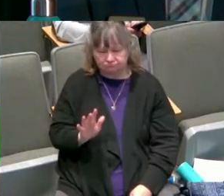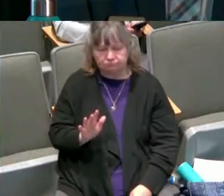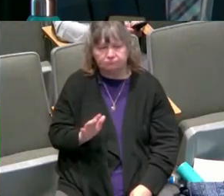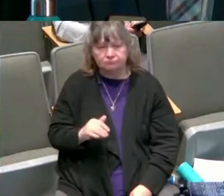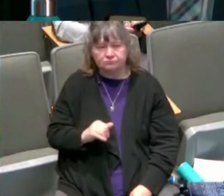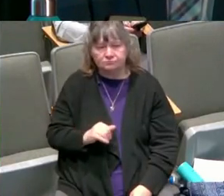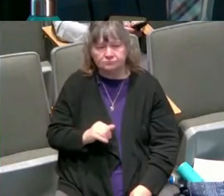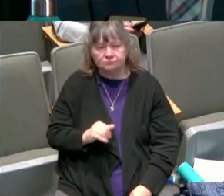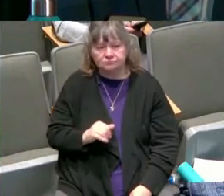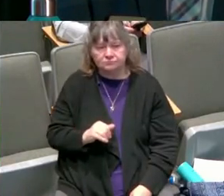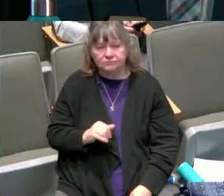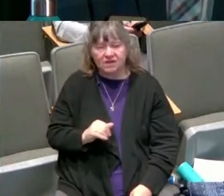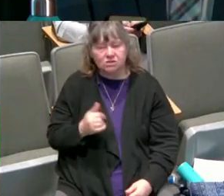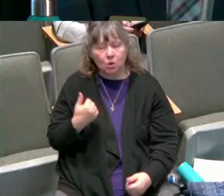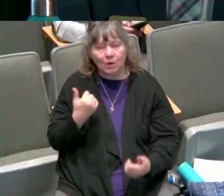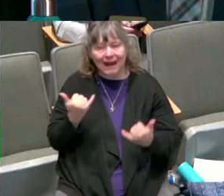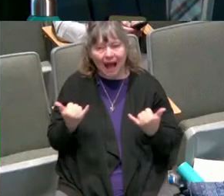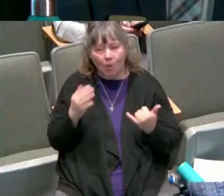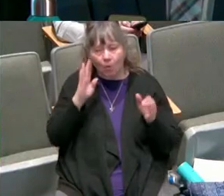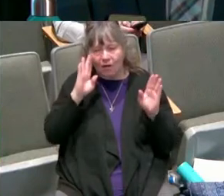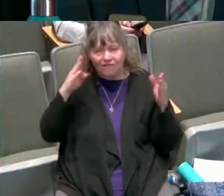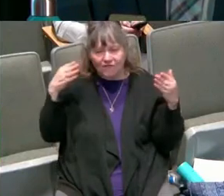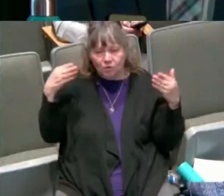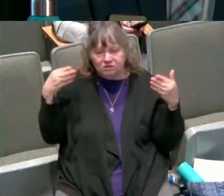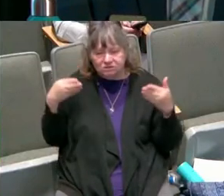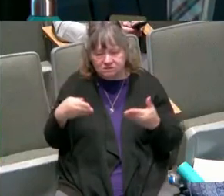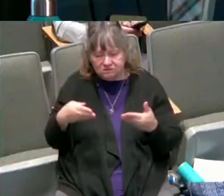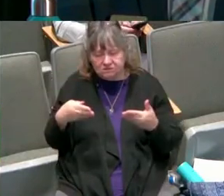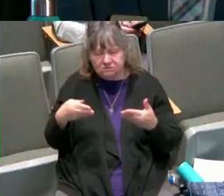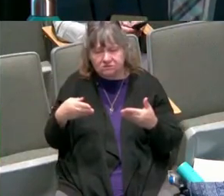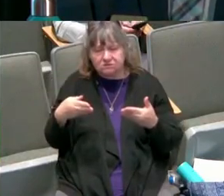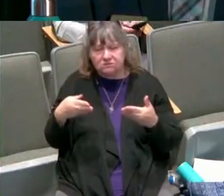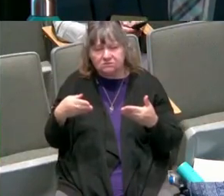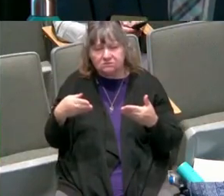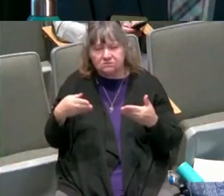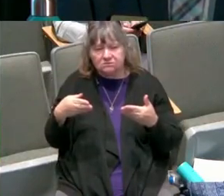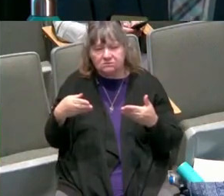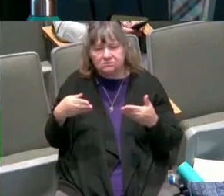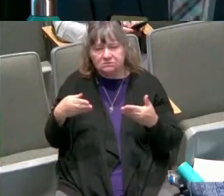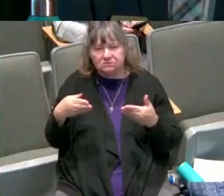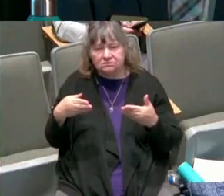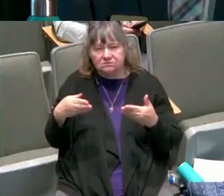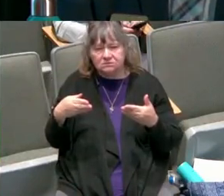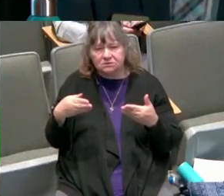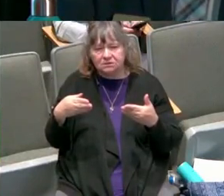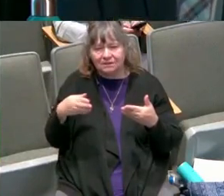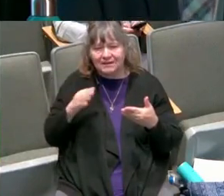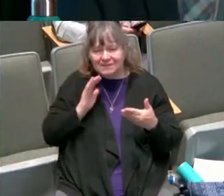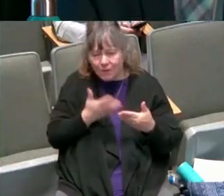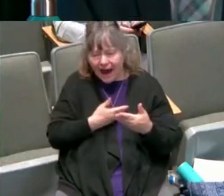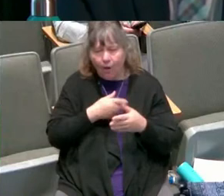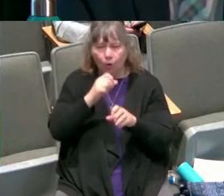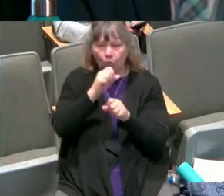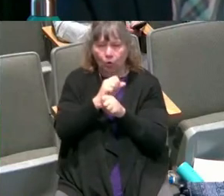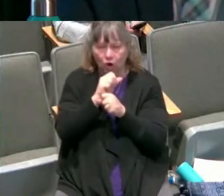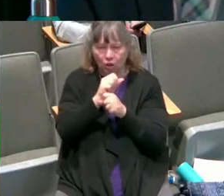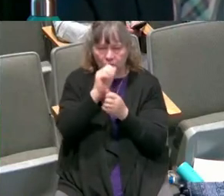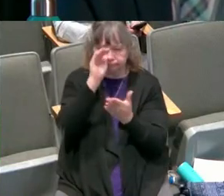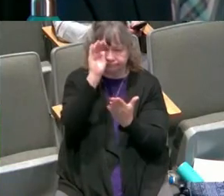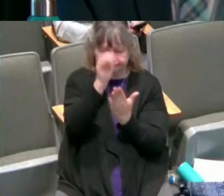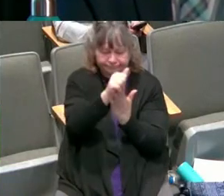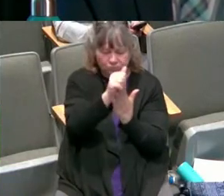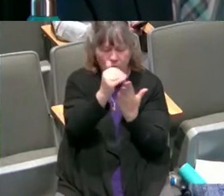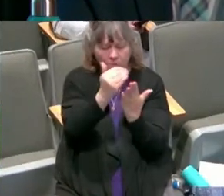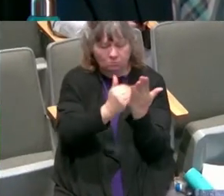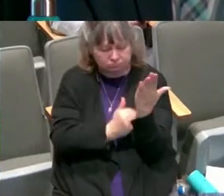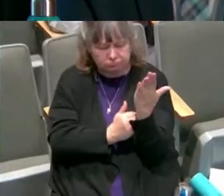let's turn our Focus this evening to the work we have in front of us